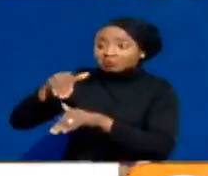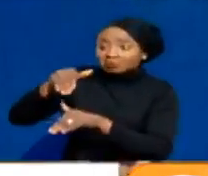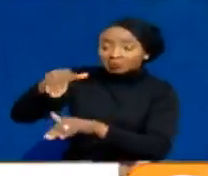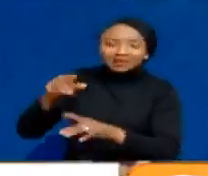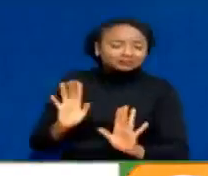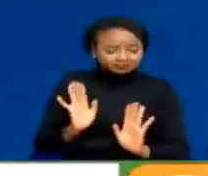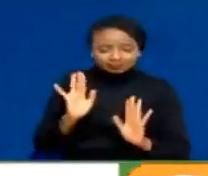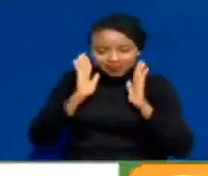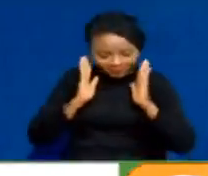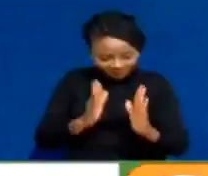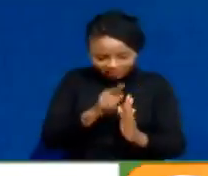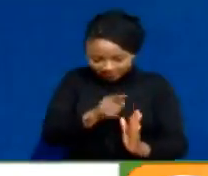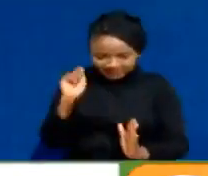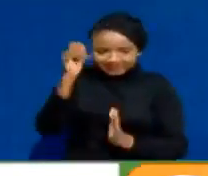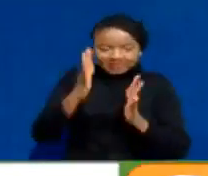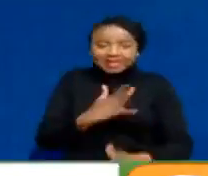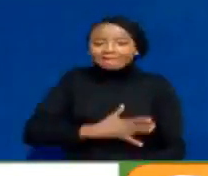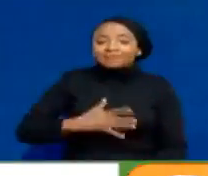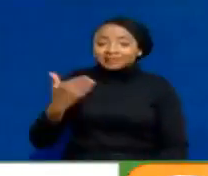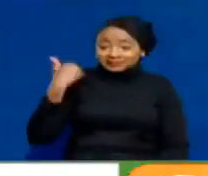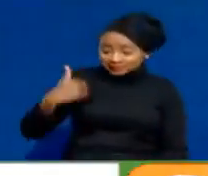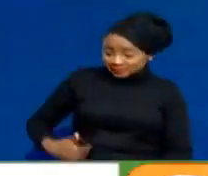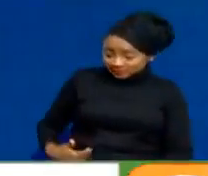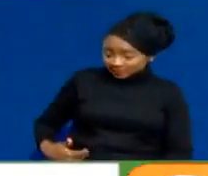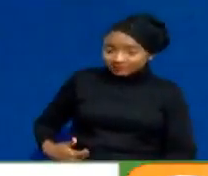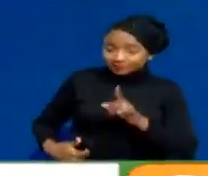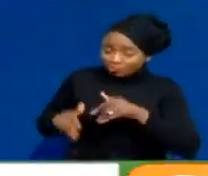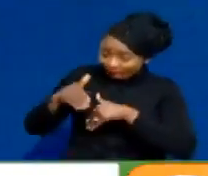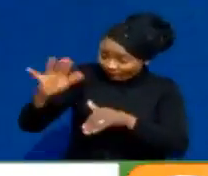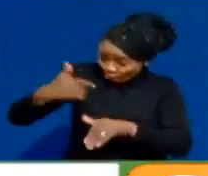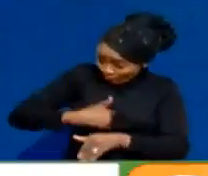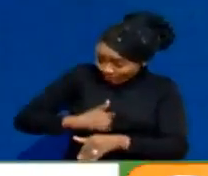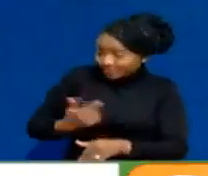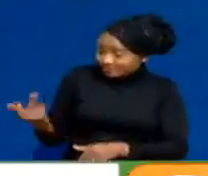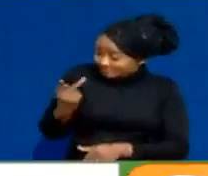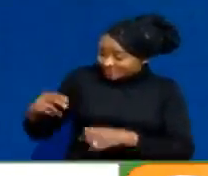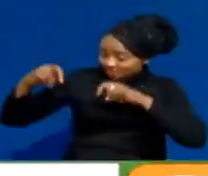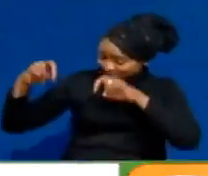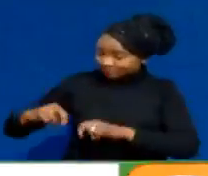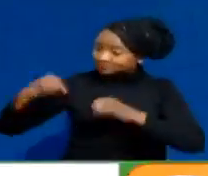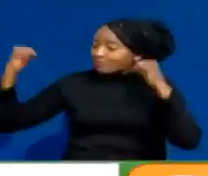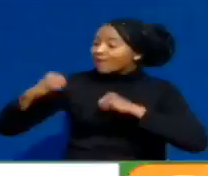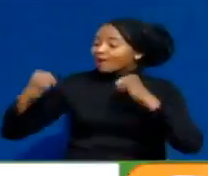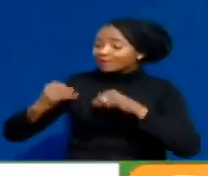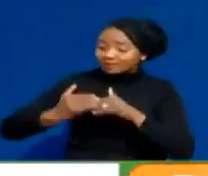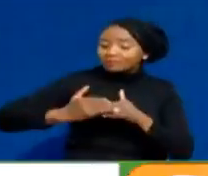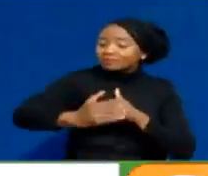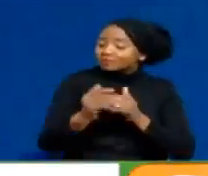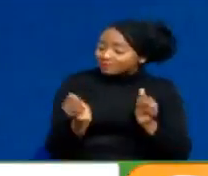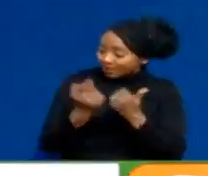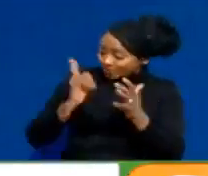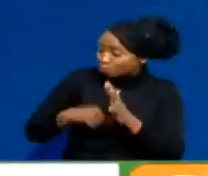Kenyans should be put first. I don't want nobody to follow me blindly. I want us to agree that we are going this way and everybody